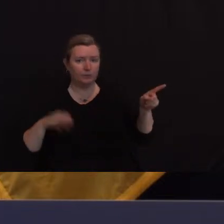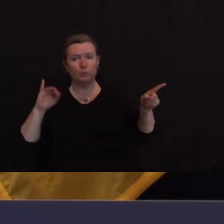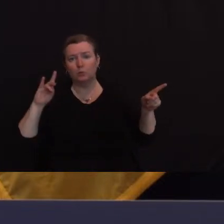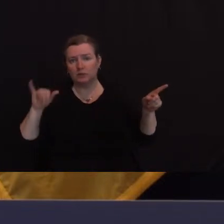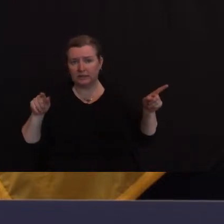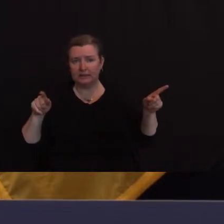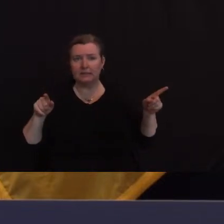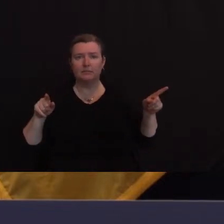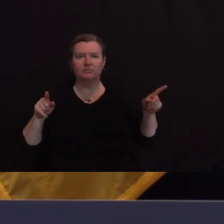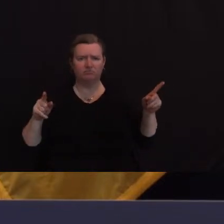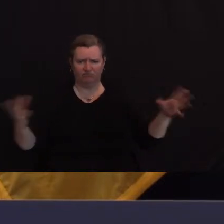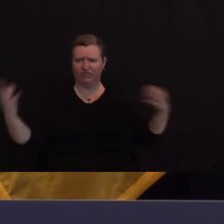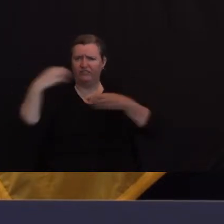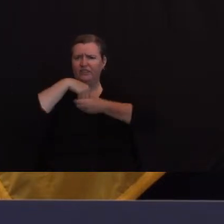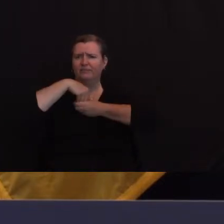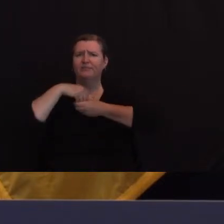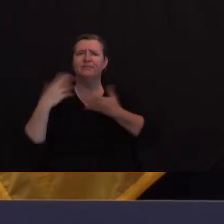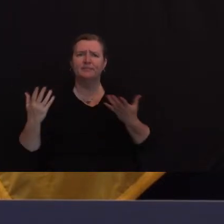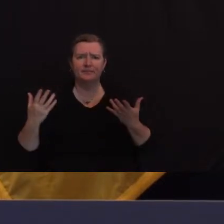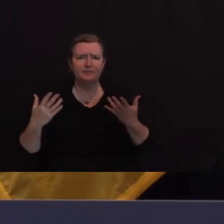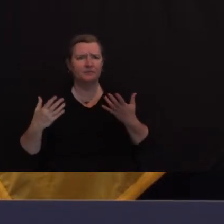is an evolving situation.